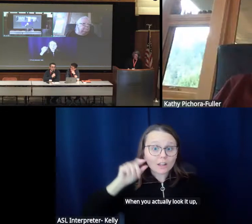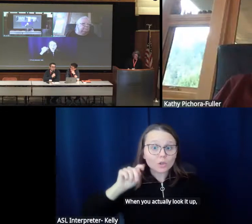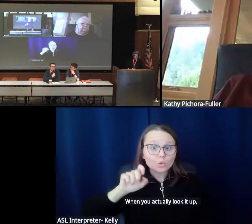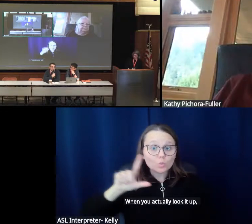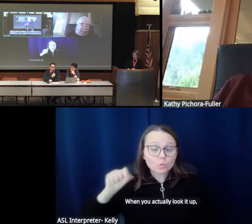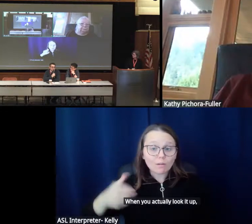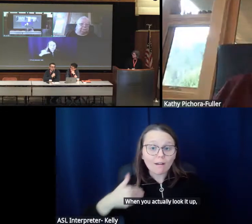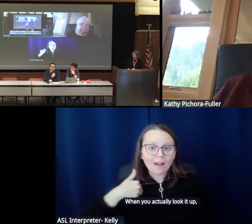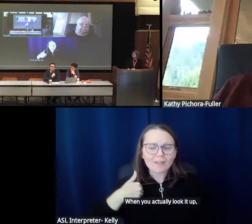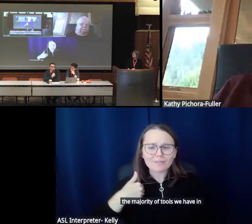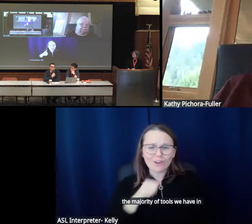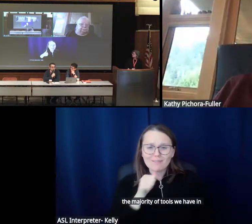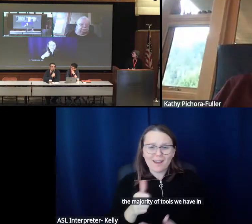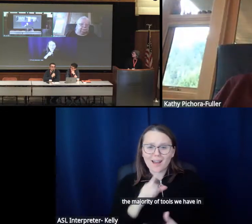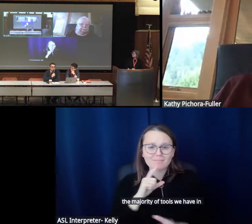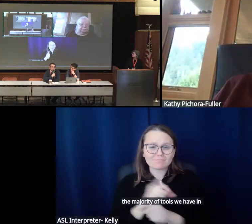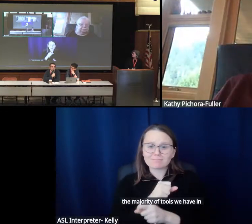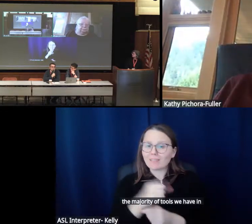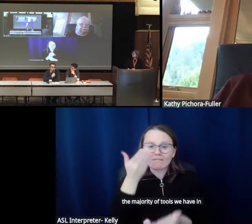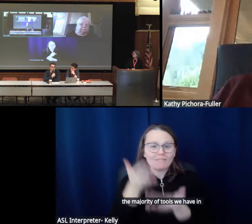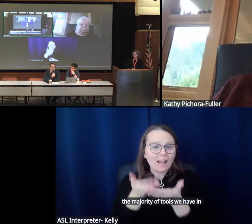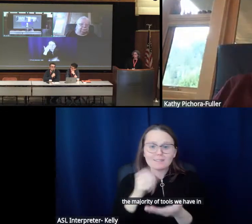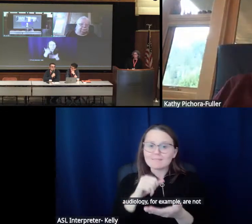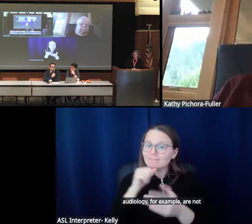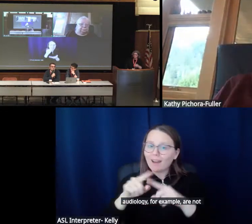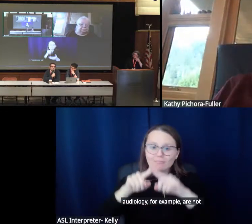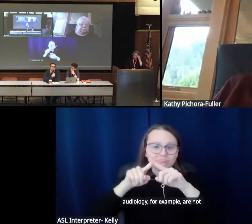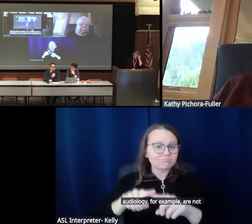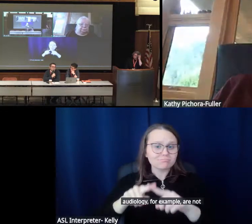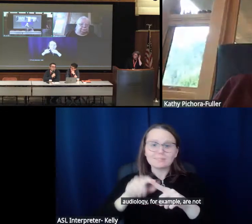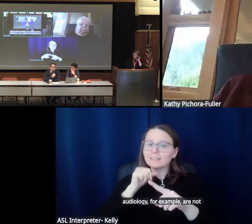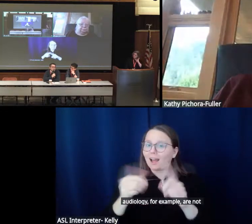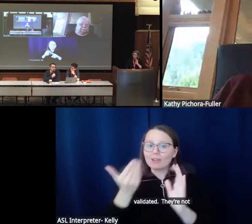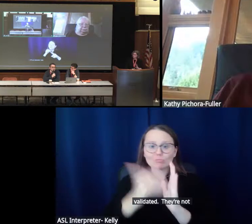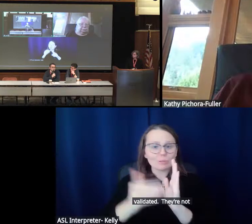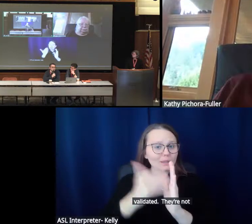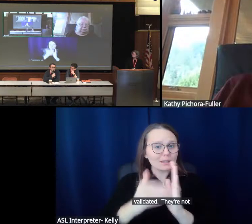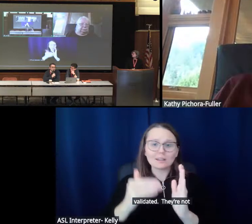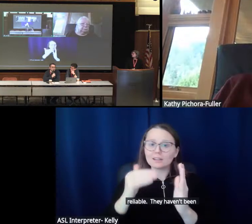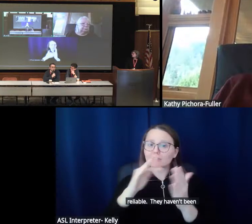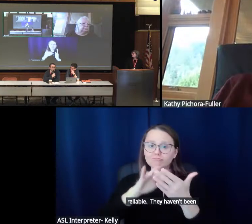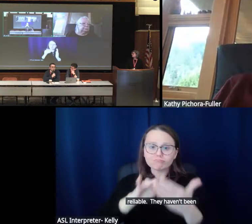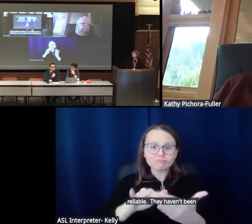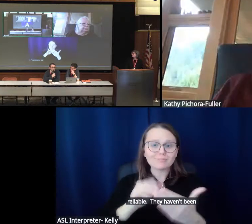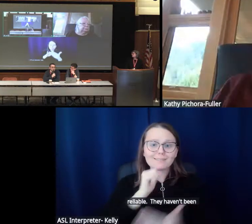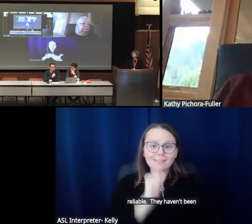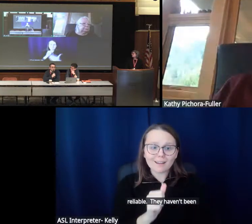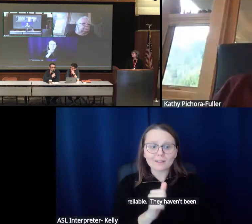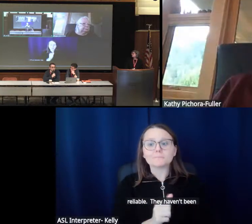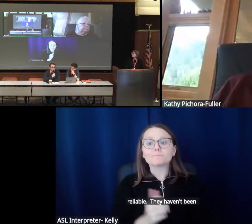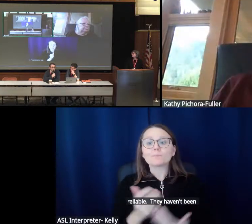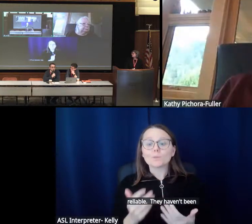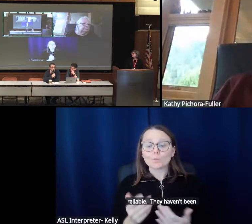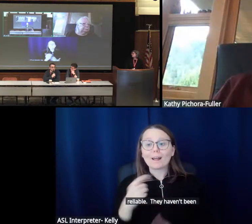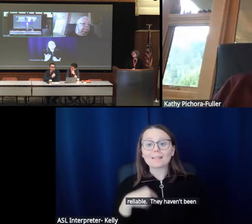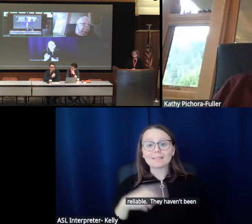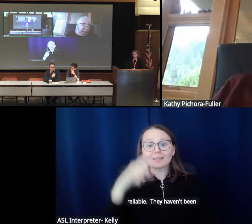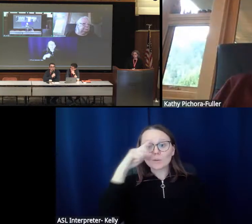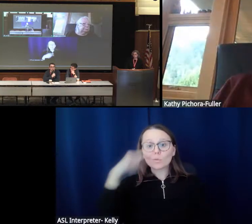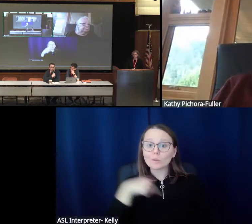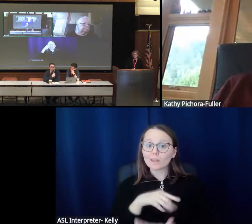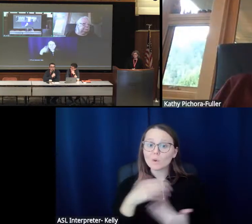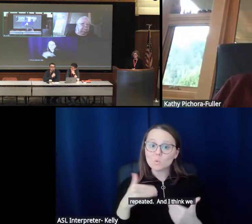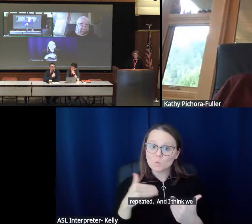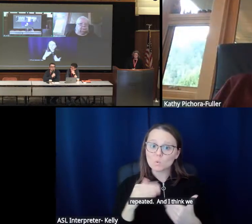not validated. They're not reliable. They haven't been repeated, and I think we learned the hard